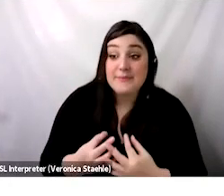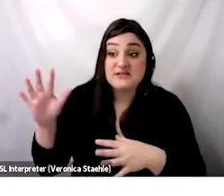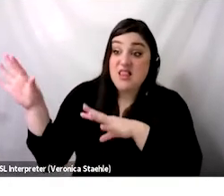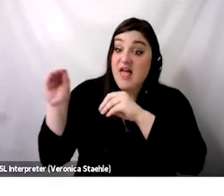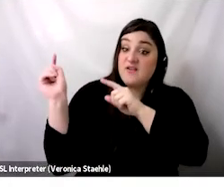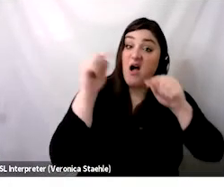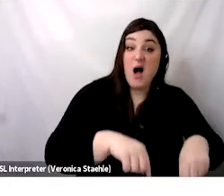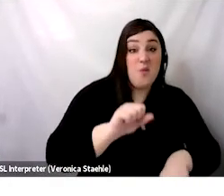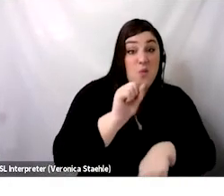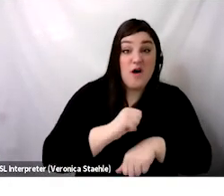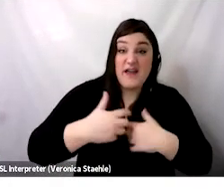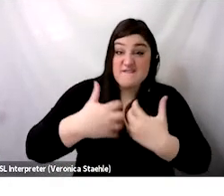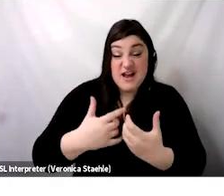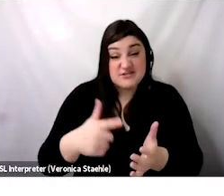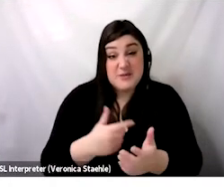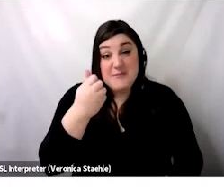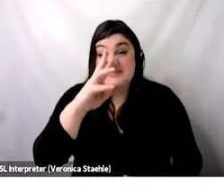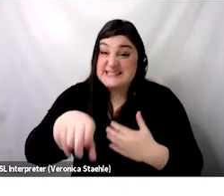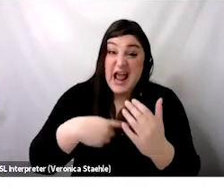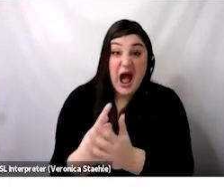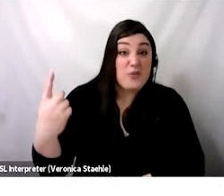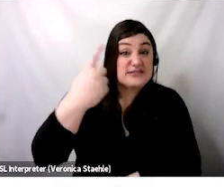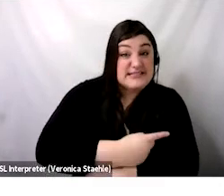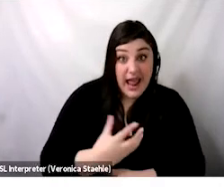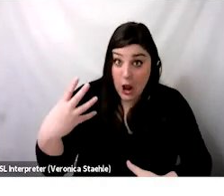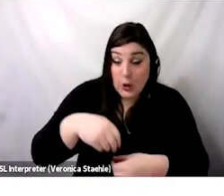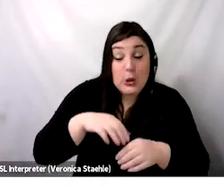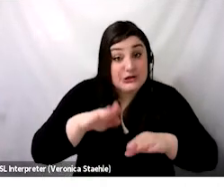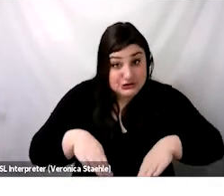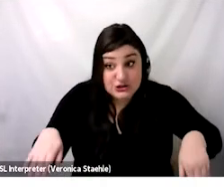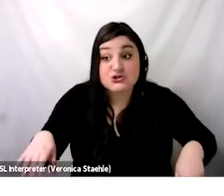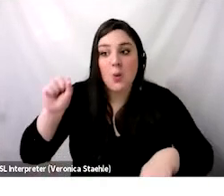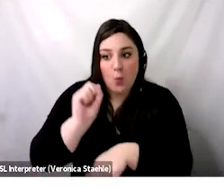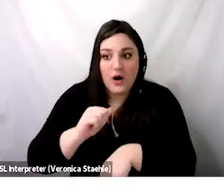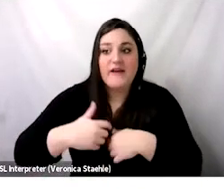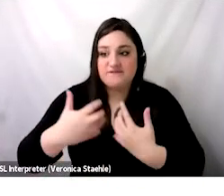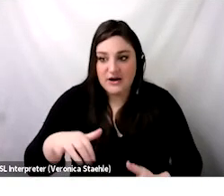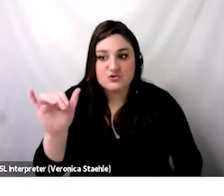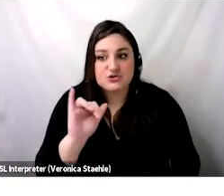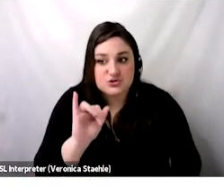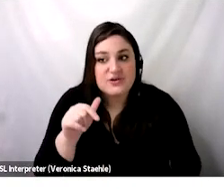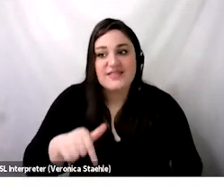sometimes 16 hours a day. Even children at that time were working in factories. And if you look